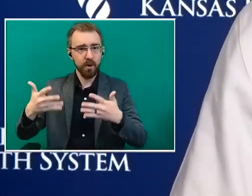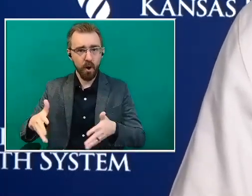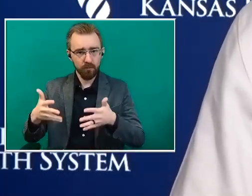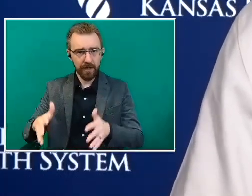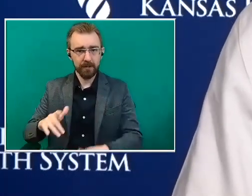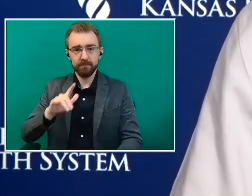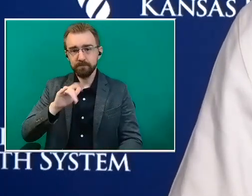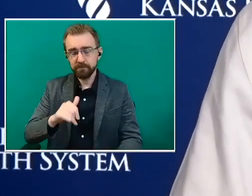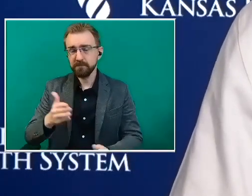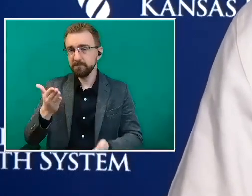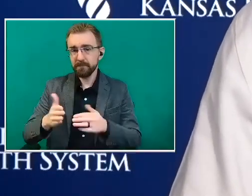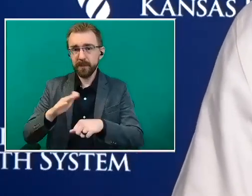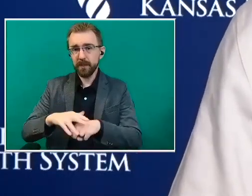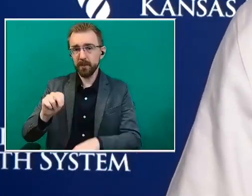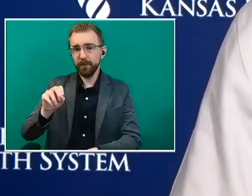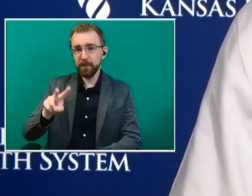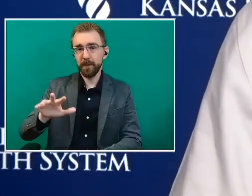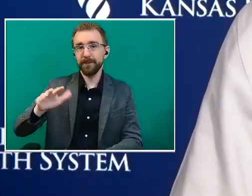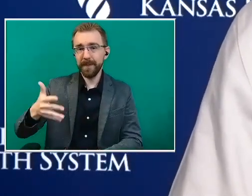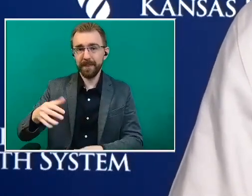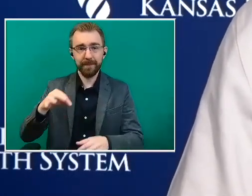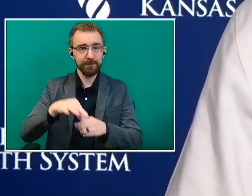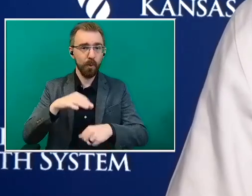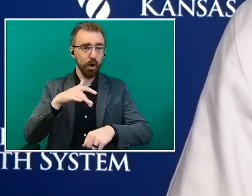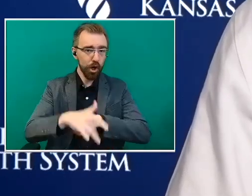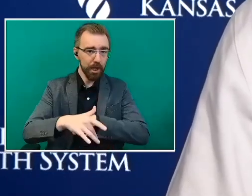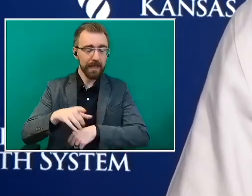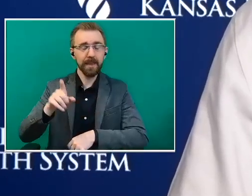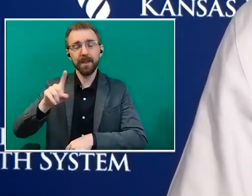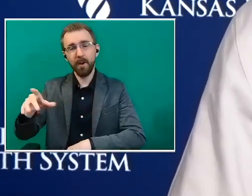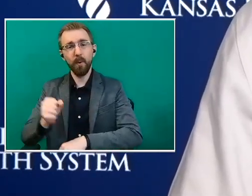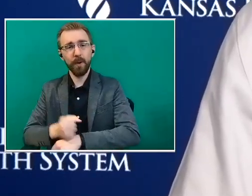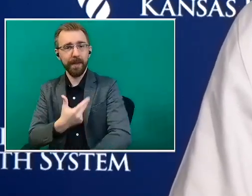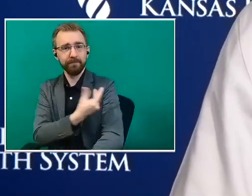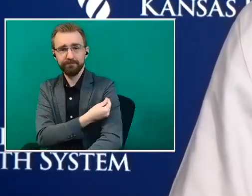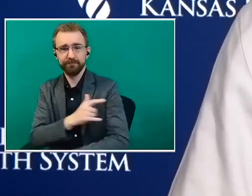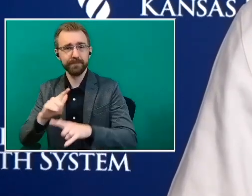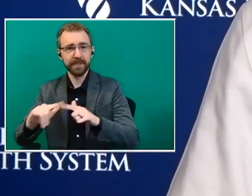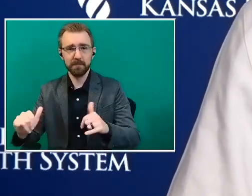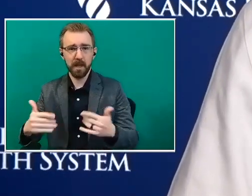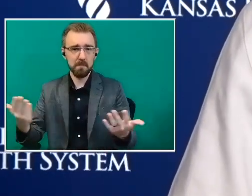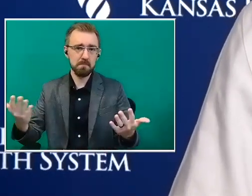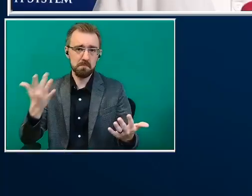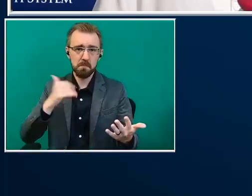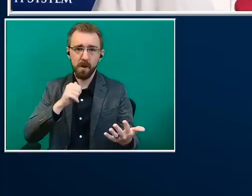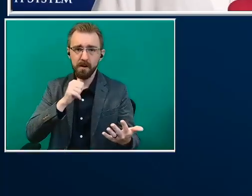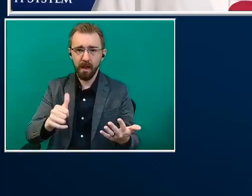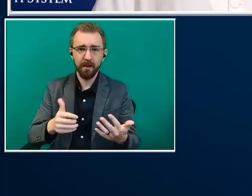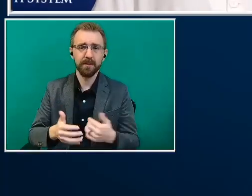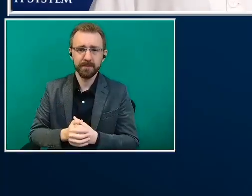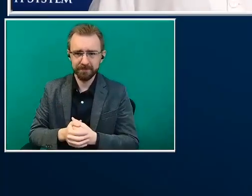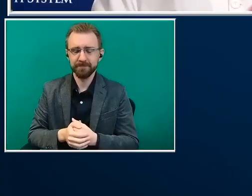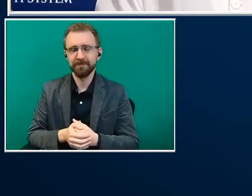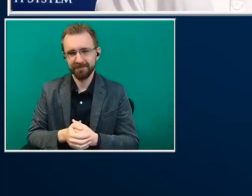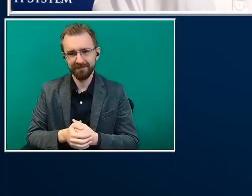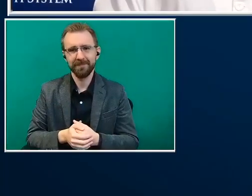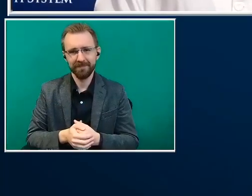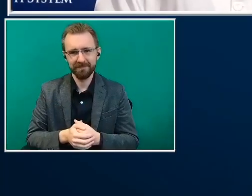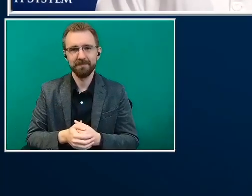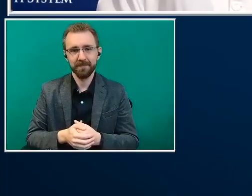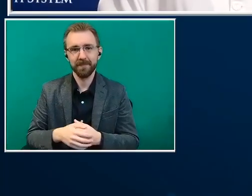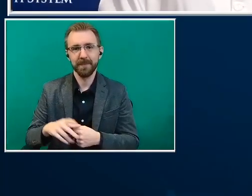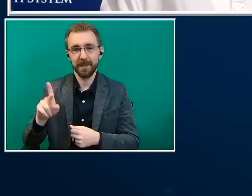November 5th, go vote early and then go get your updated COVID vaccine and your influenza vaccine. Or your pneumococcal. Or your